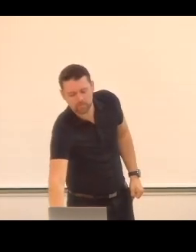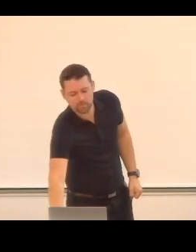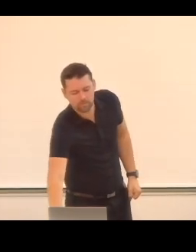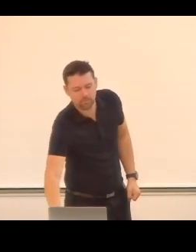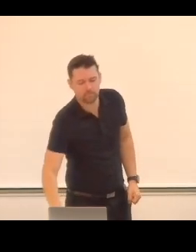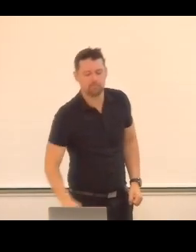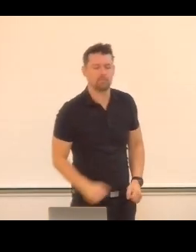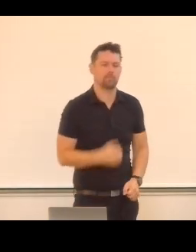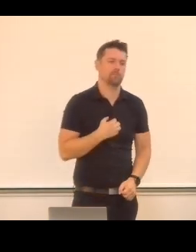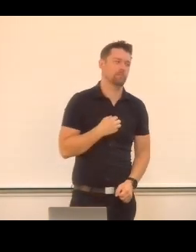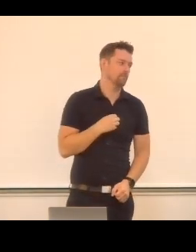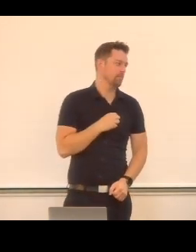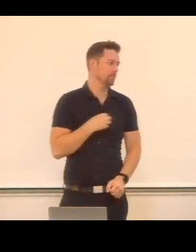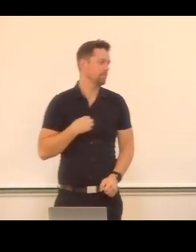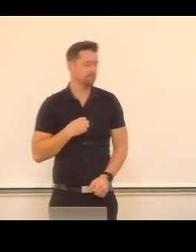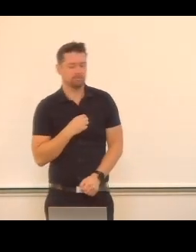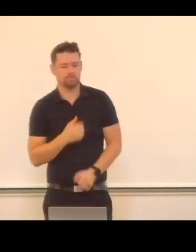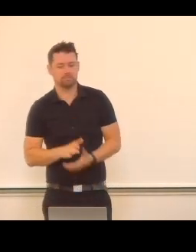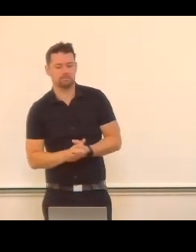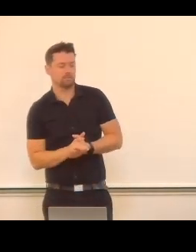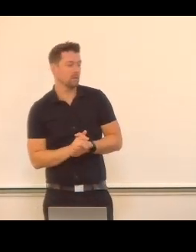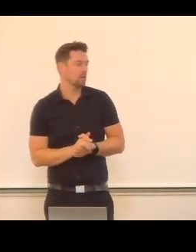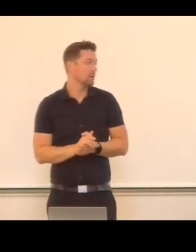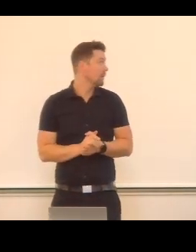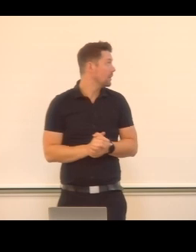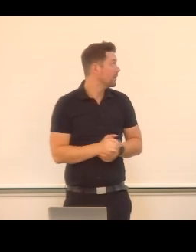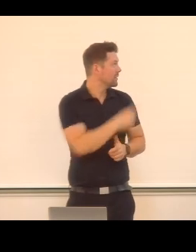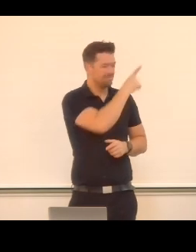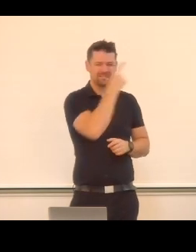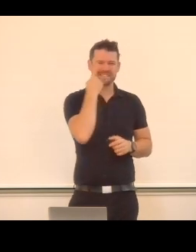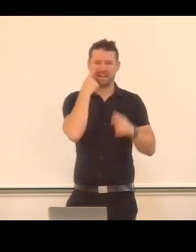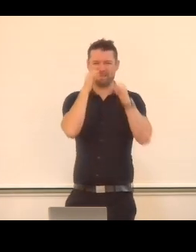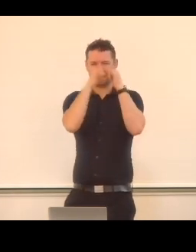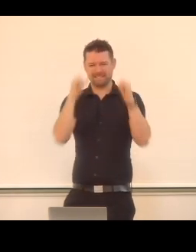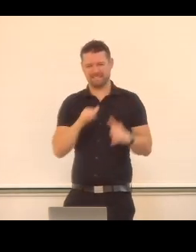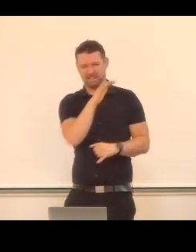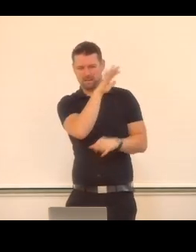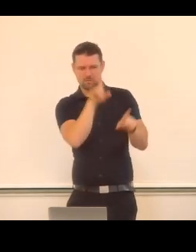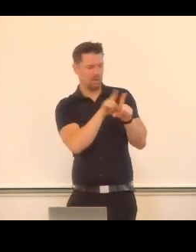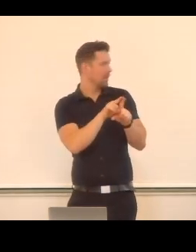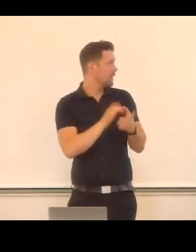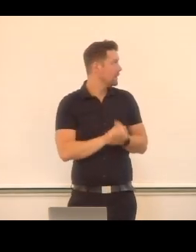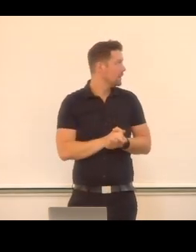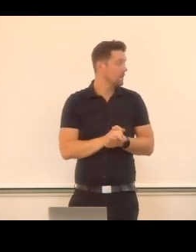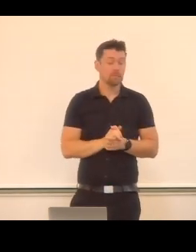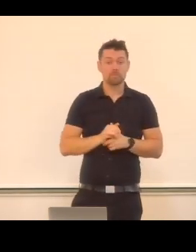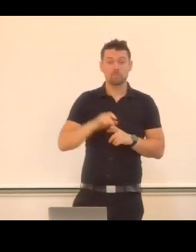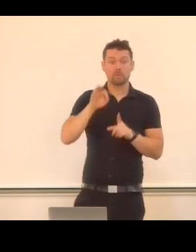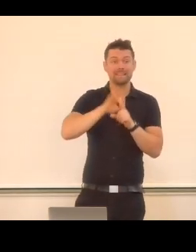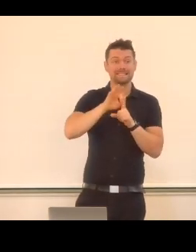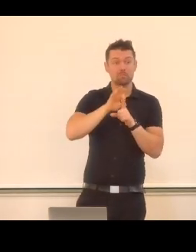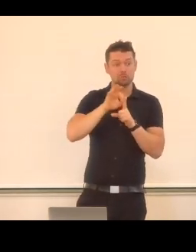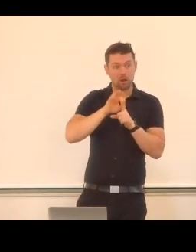The upper right picture is one I took. You see the metal frame tent structures. The temperature here is